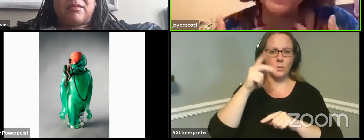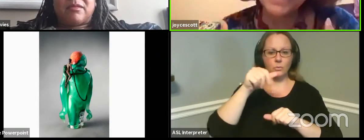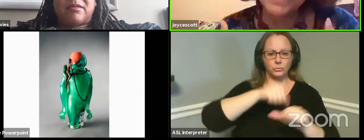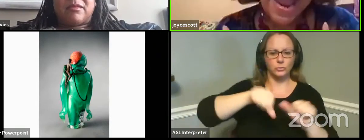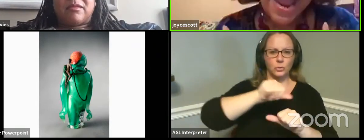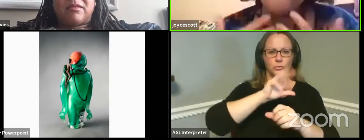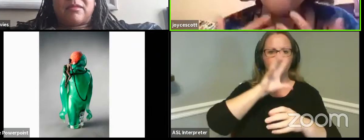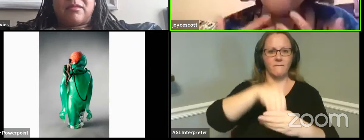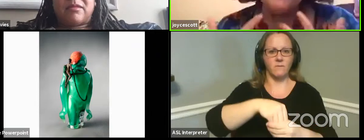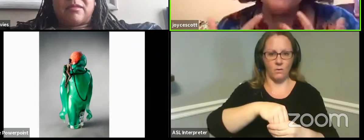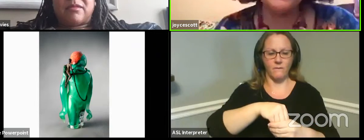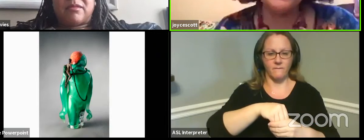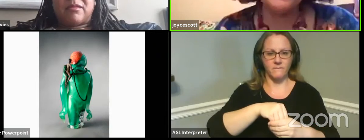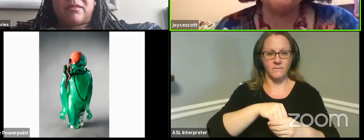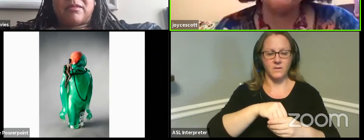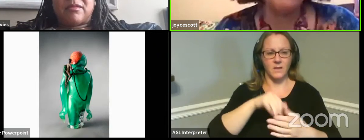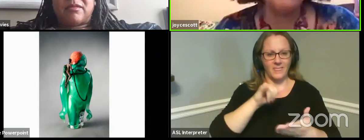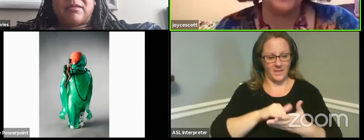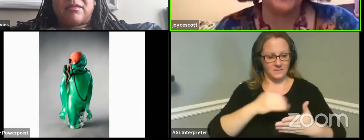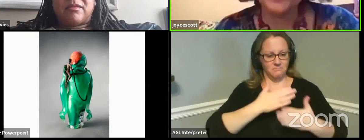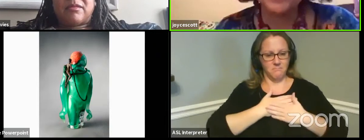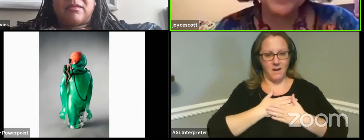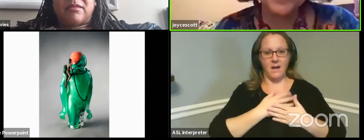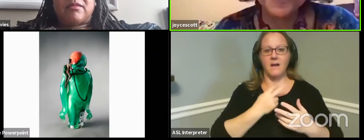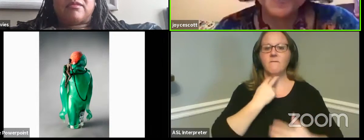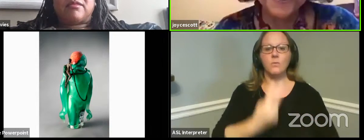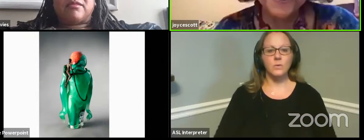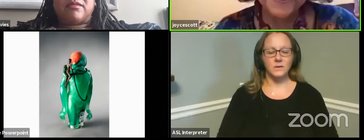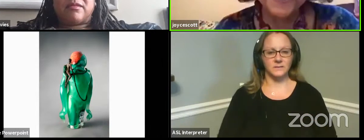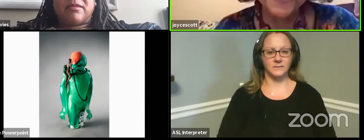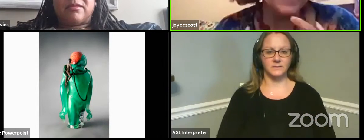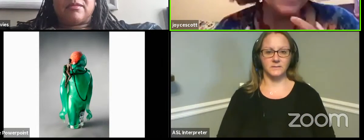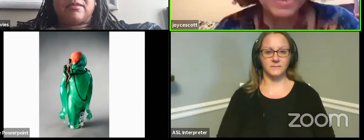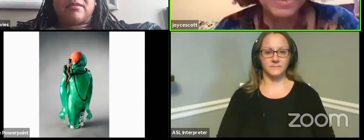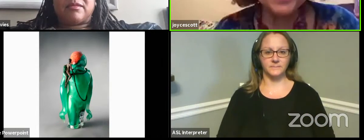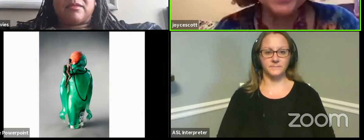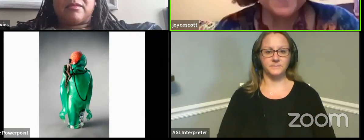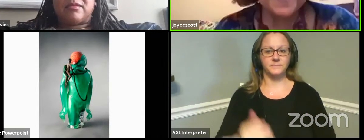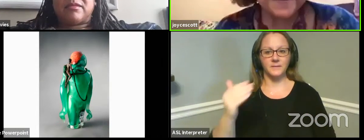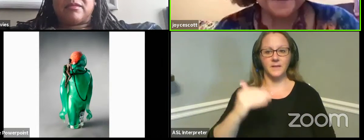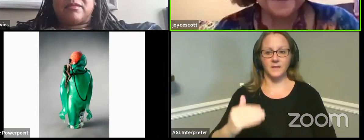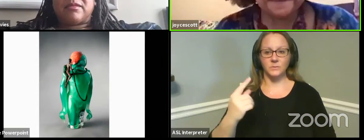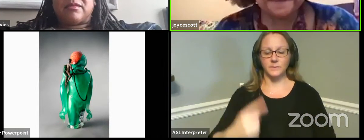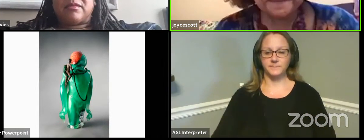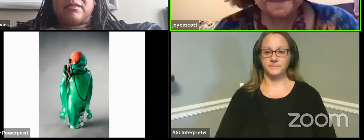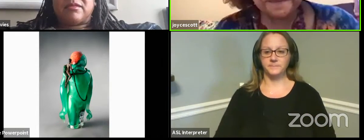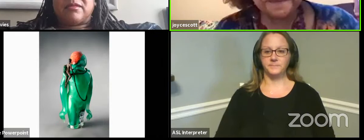that I have. This is my voice. Next.